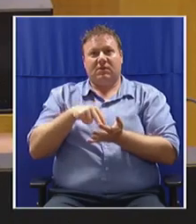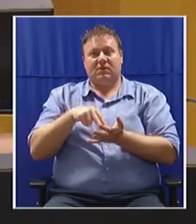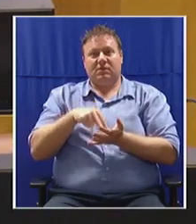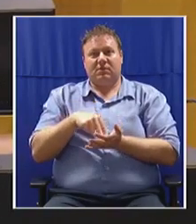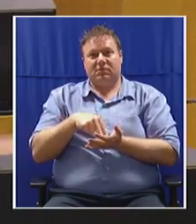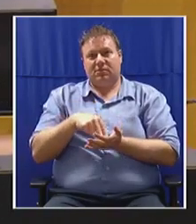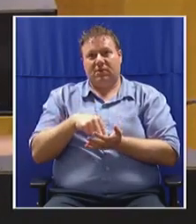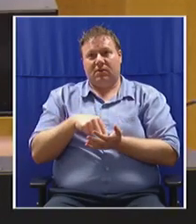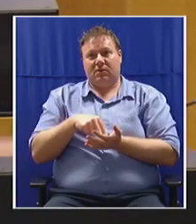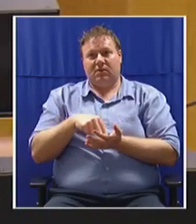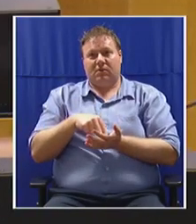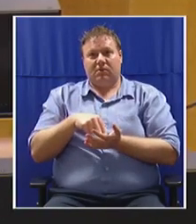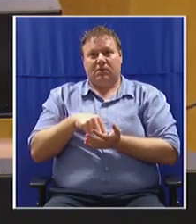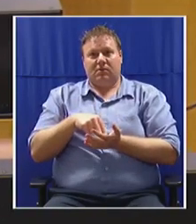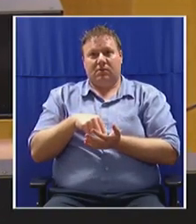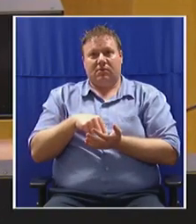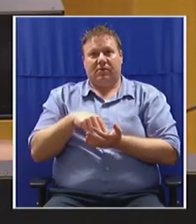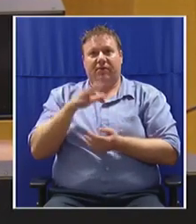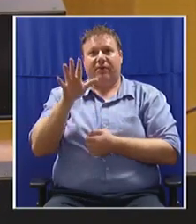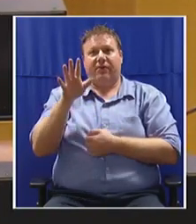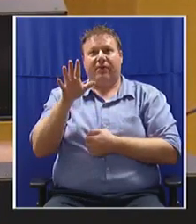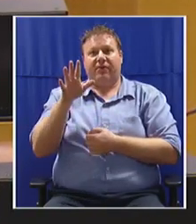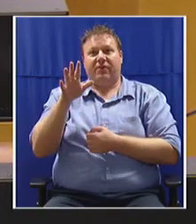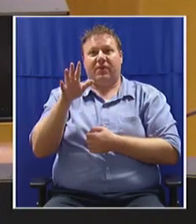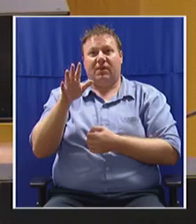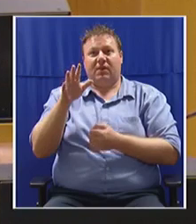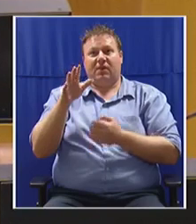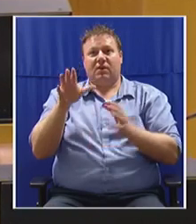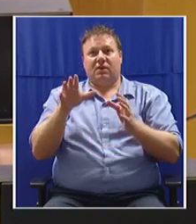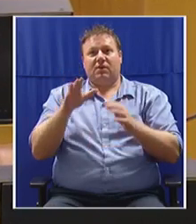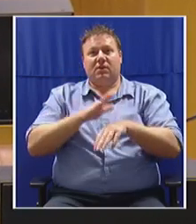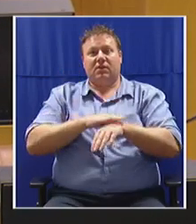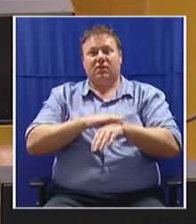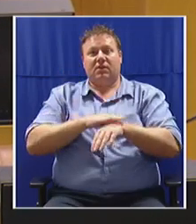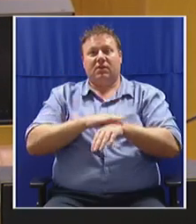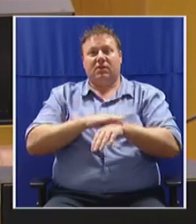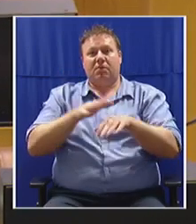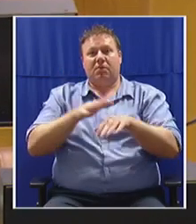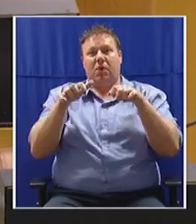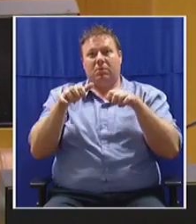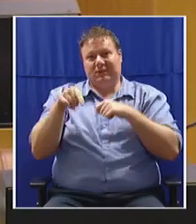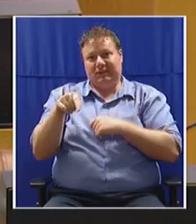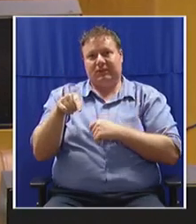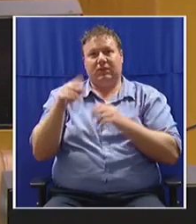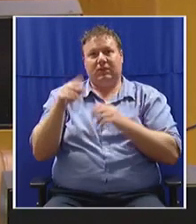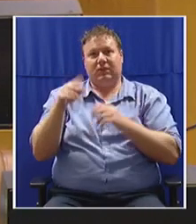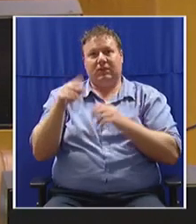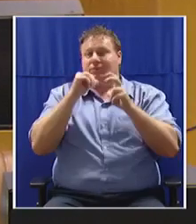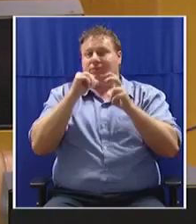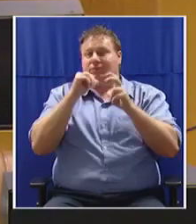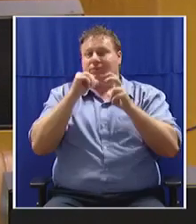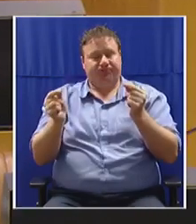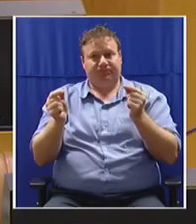parliament kukho umcimbi ongazange ugqitywe kwaye ke igaba